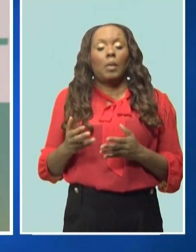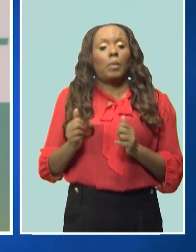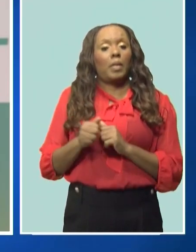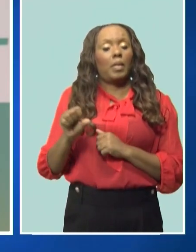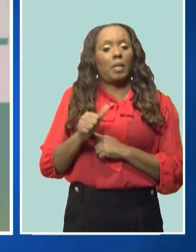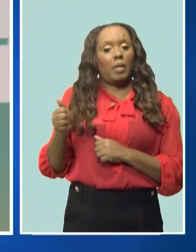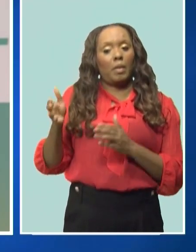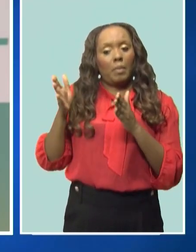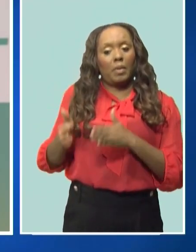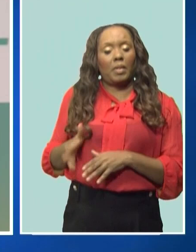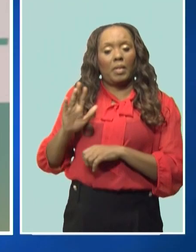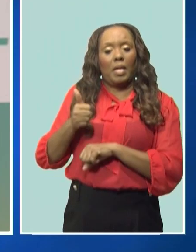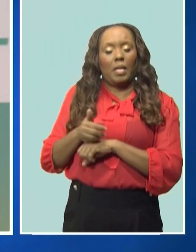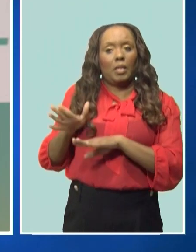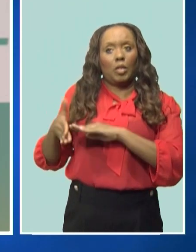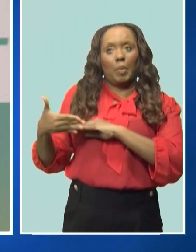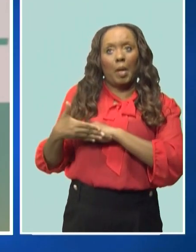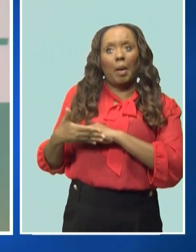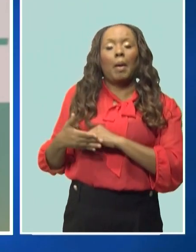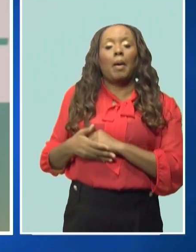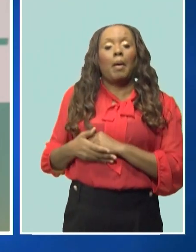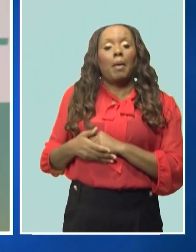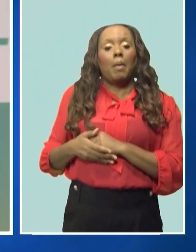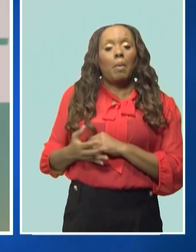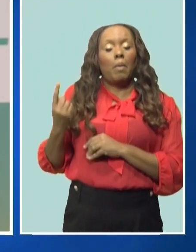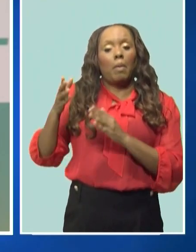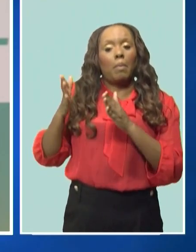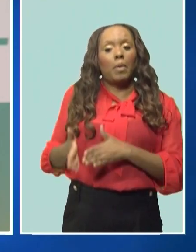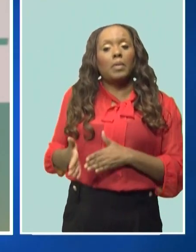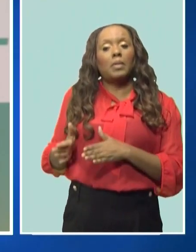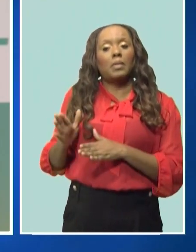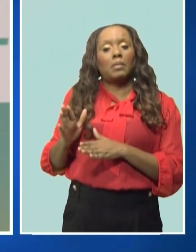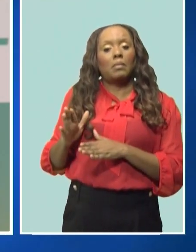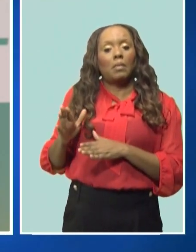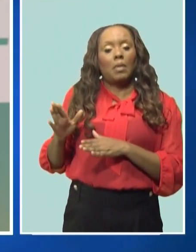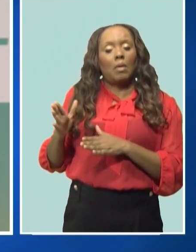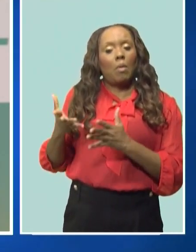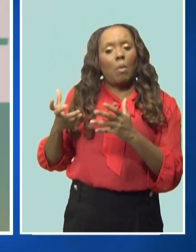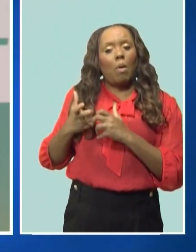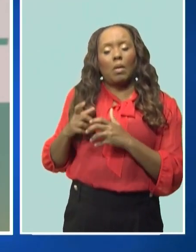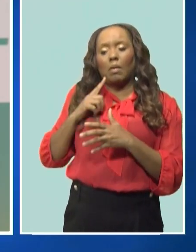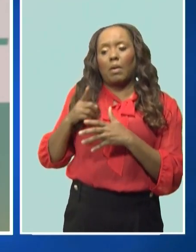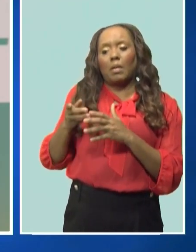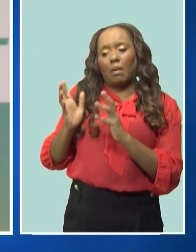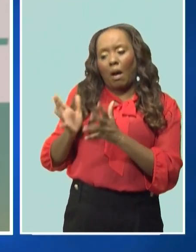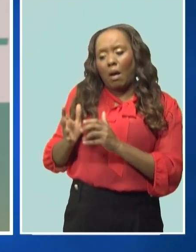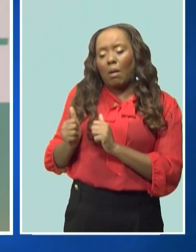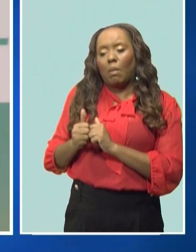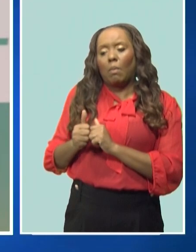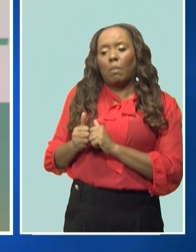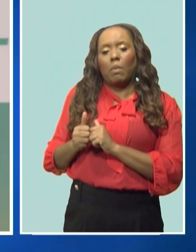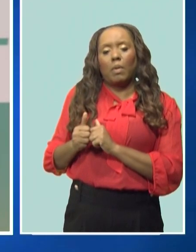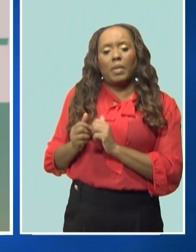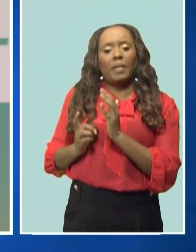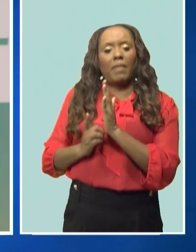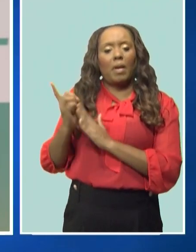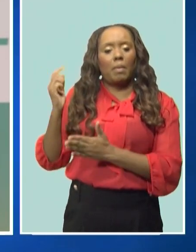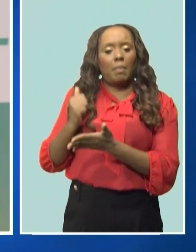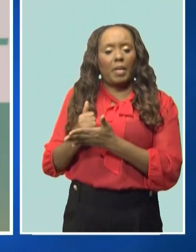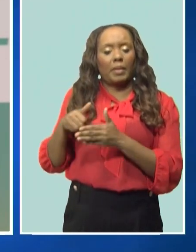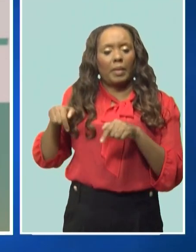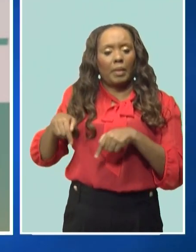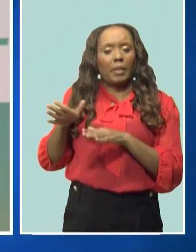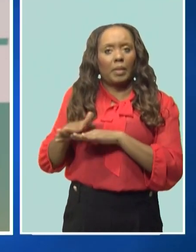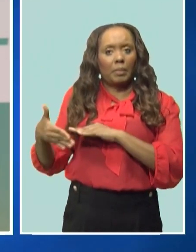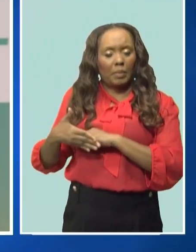Jamaica. I was really happy to hear that, and I think he's already inked a deal with the Development Bank of Jamaica. So we're very happy to hear